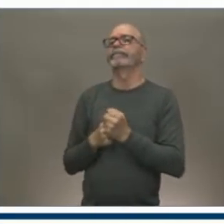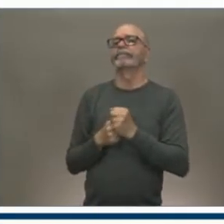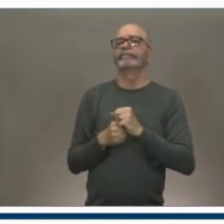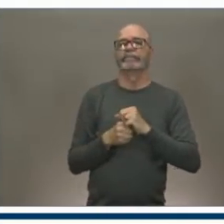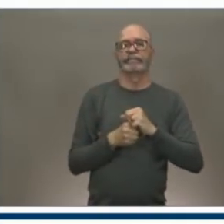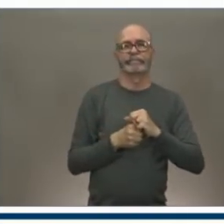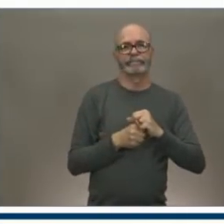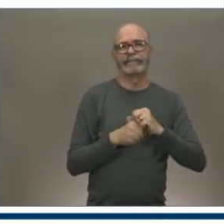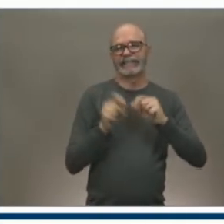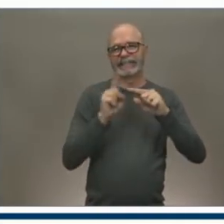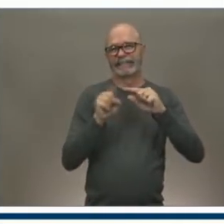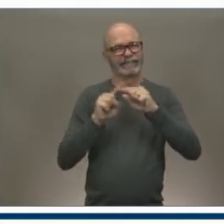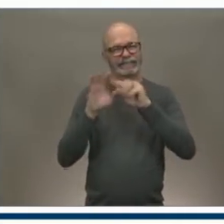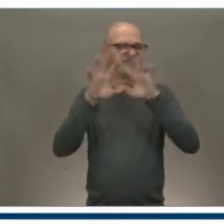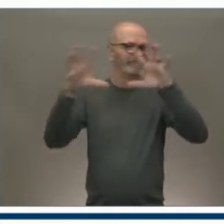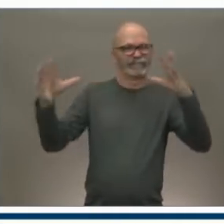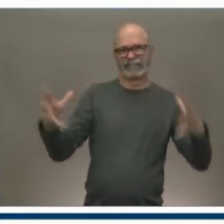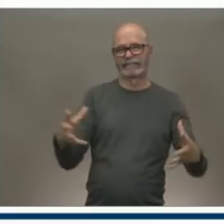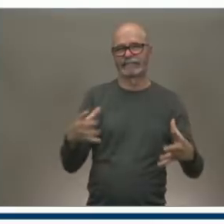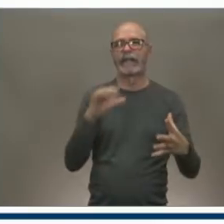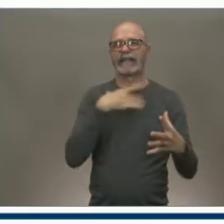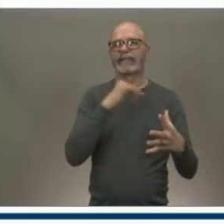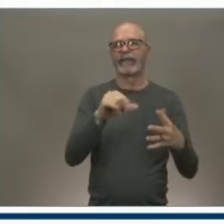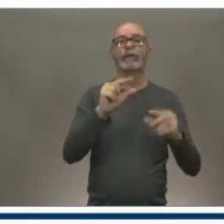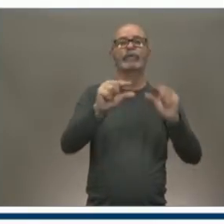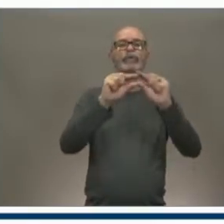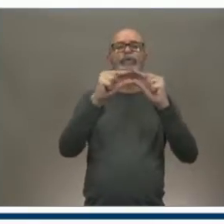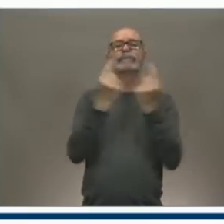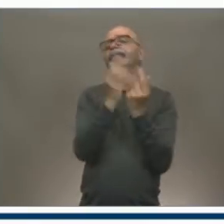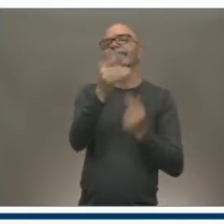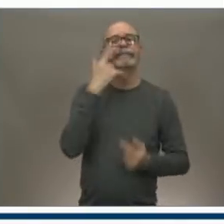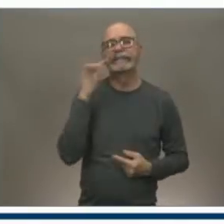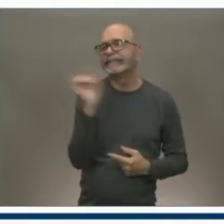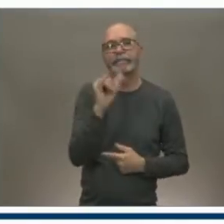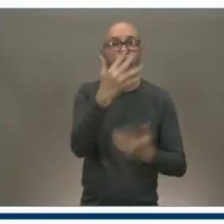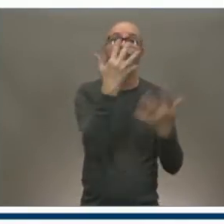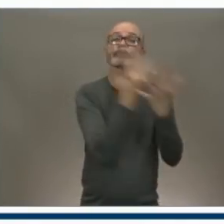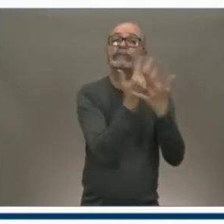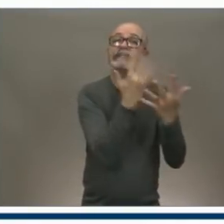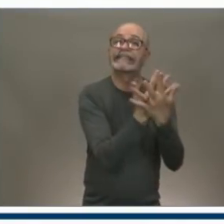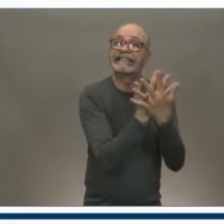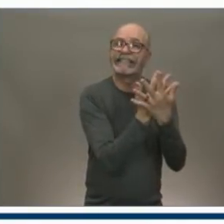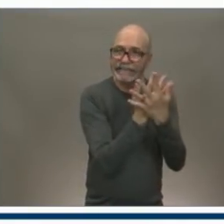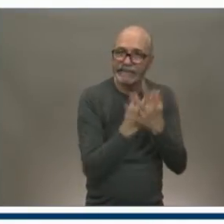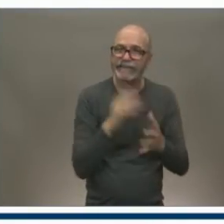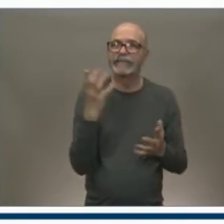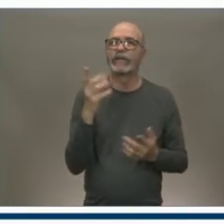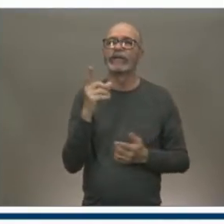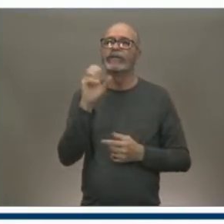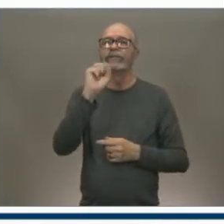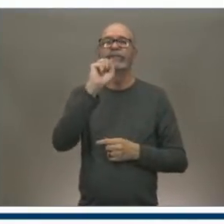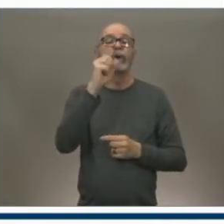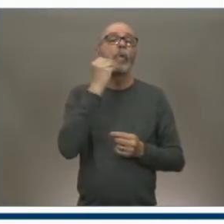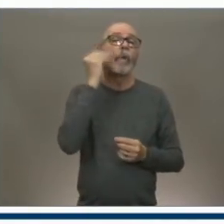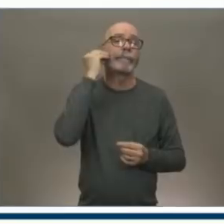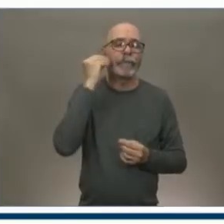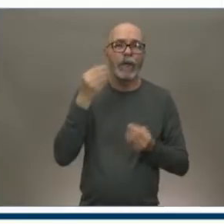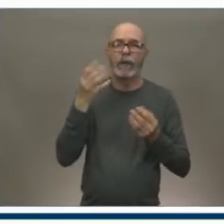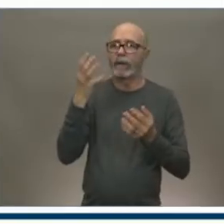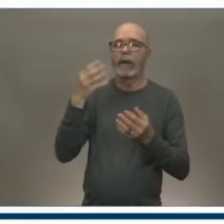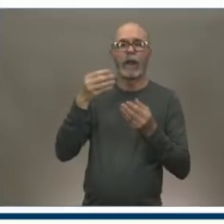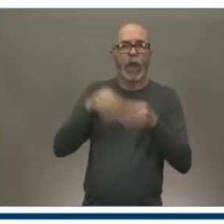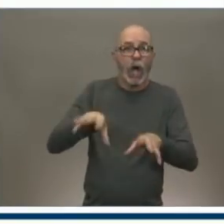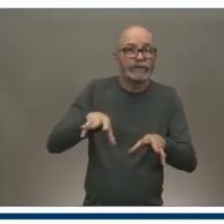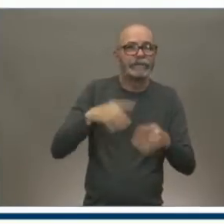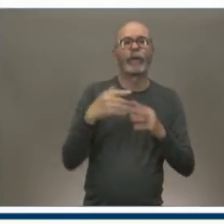move into any other group settings such as correctional facilities, shelters, and when we bring in temporary foreign workers for our